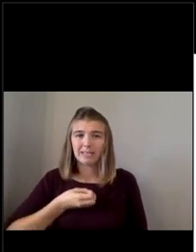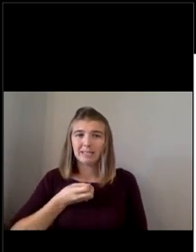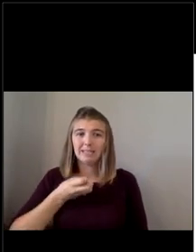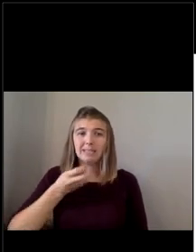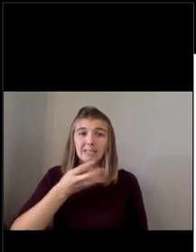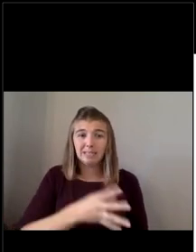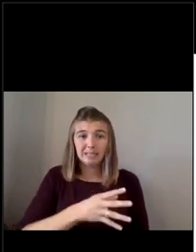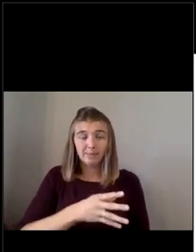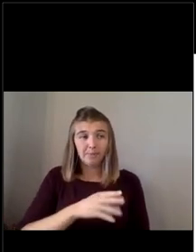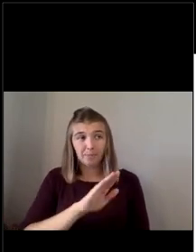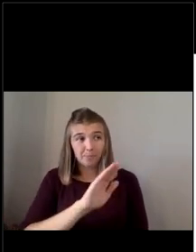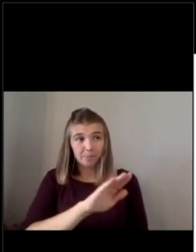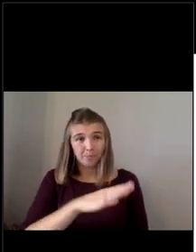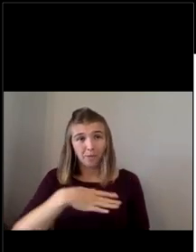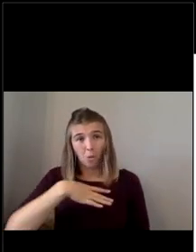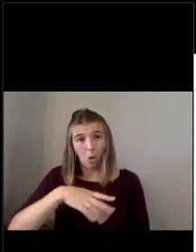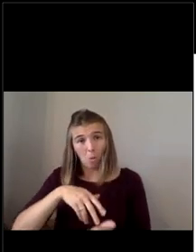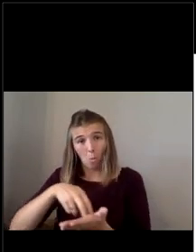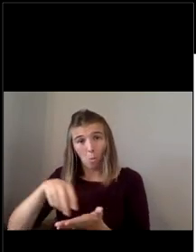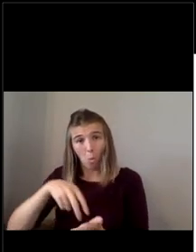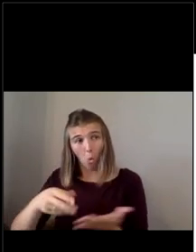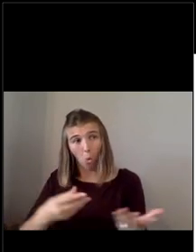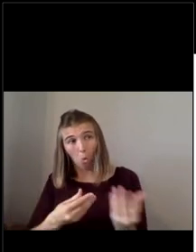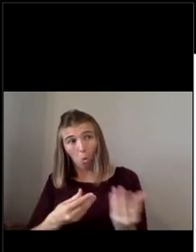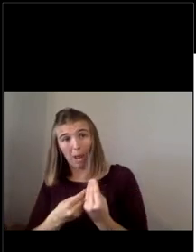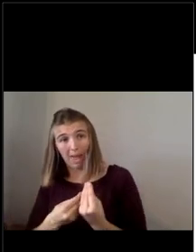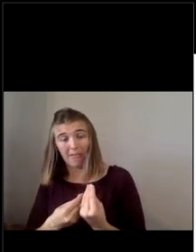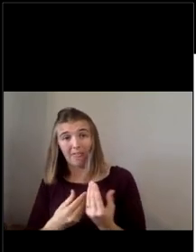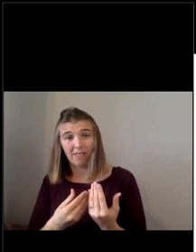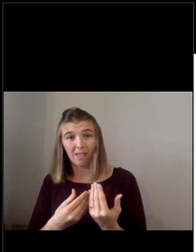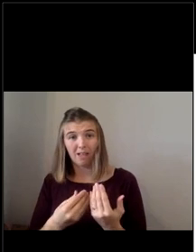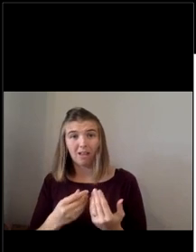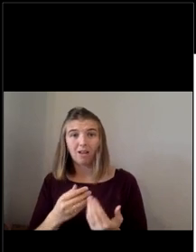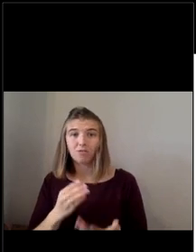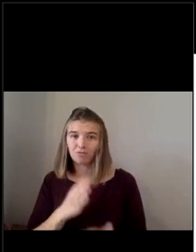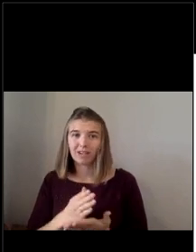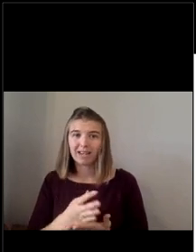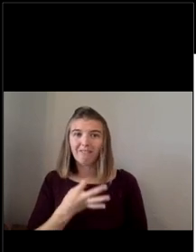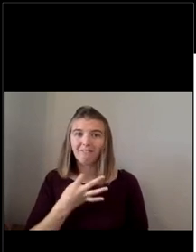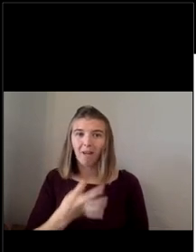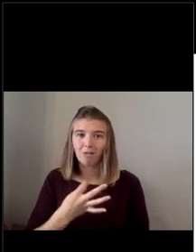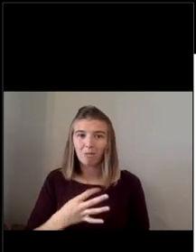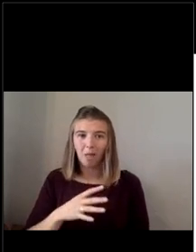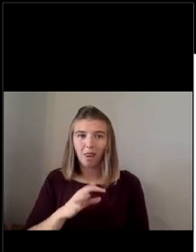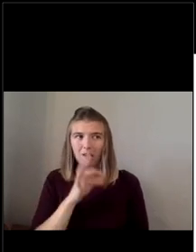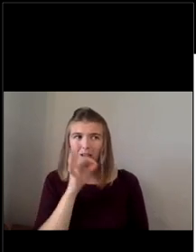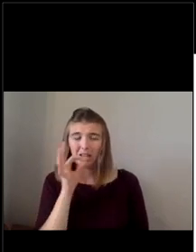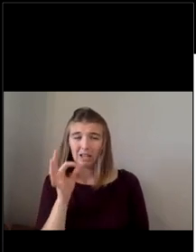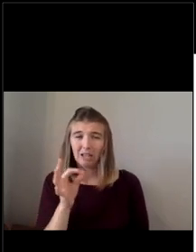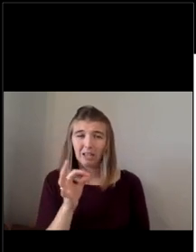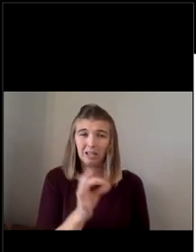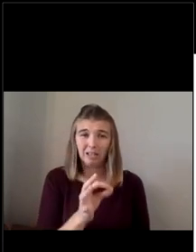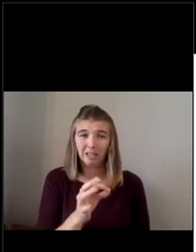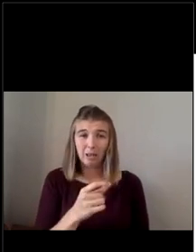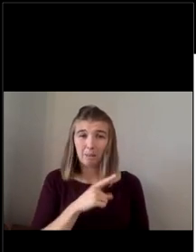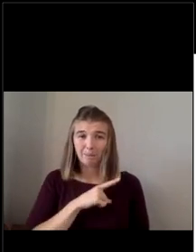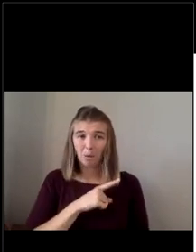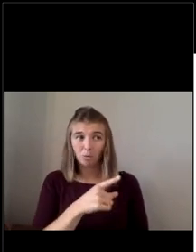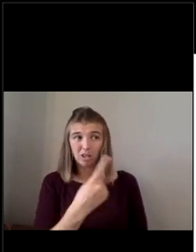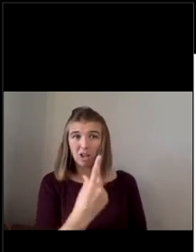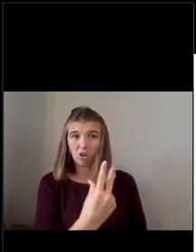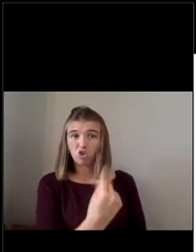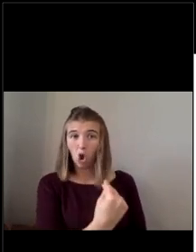to that lecture with you or to head to the tea room with you, that requires an element of vulnerability. They can always say no.